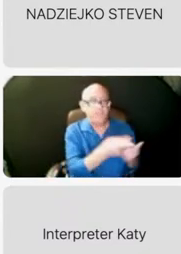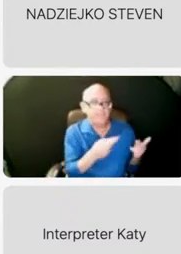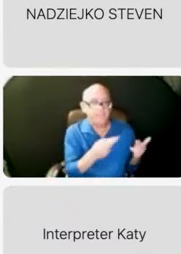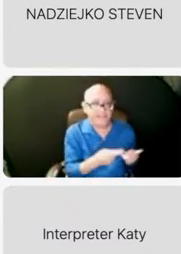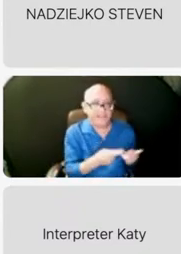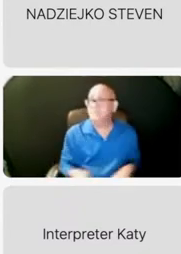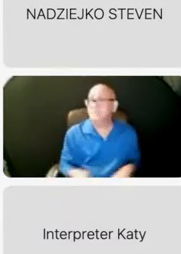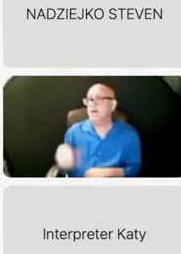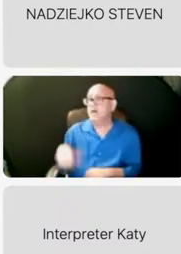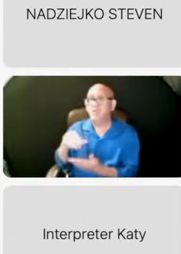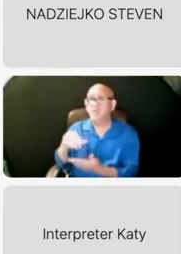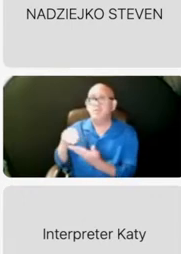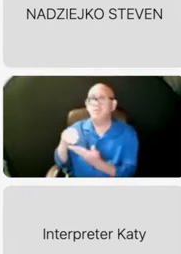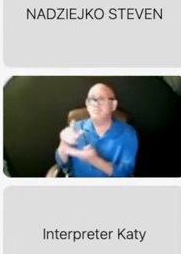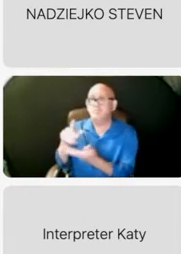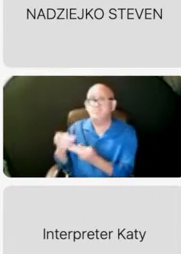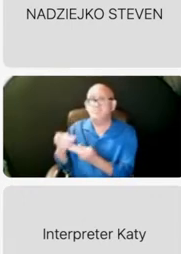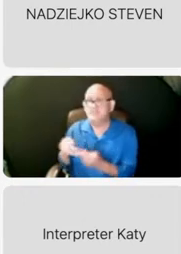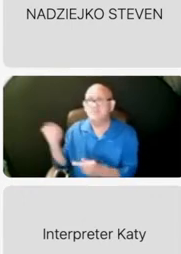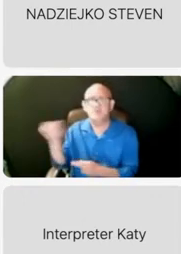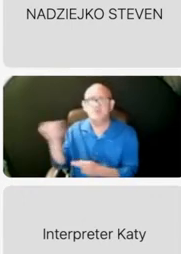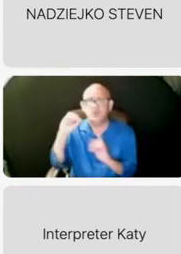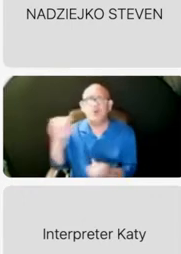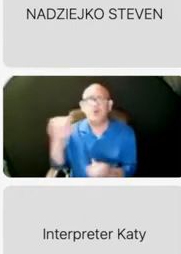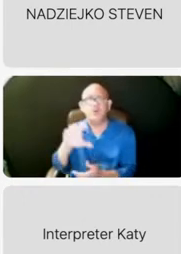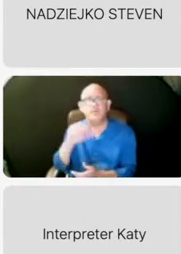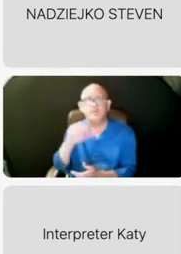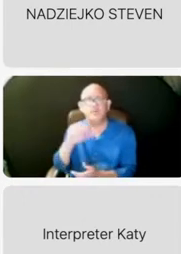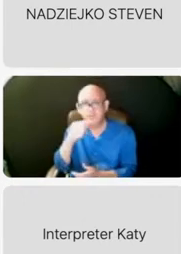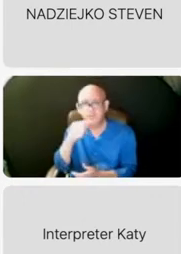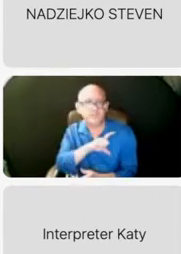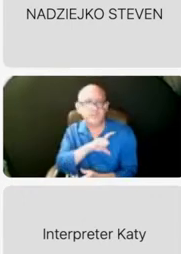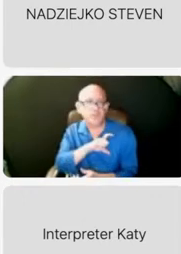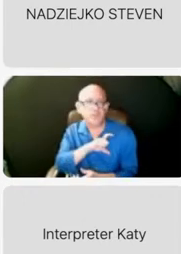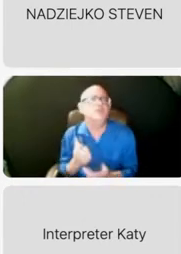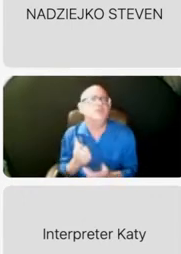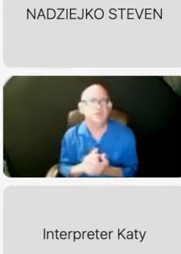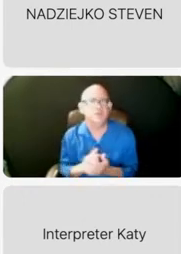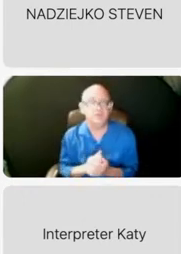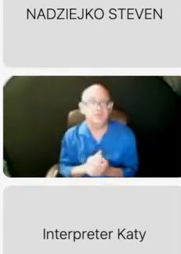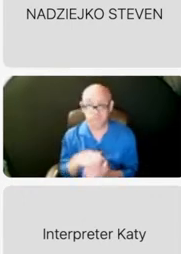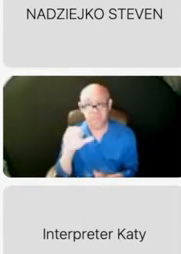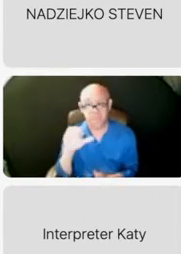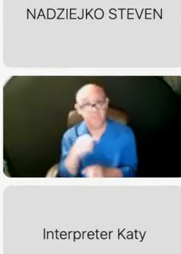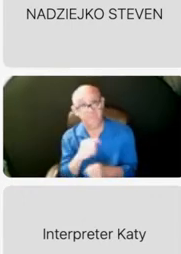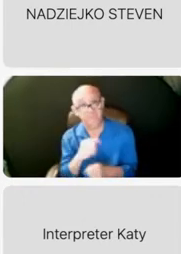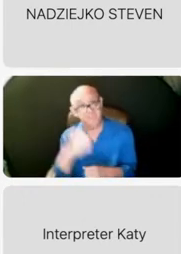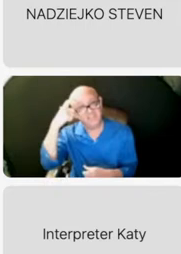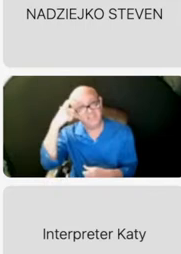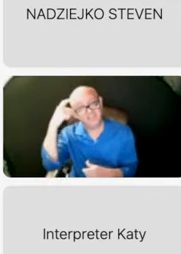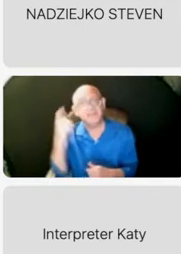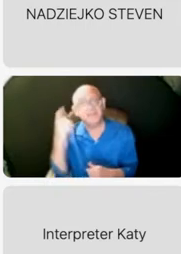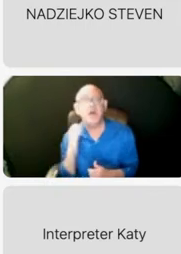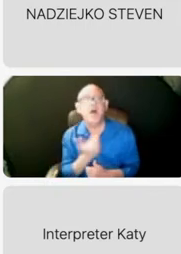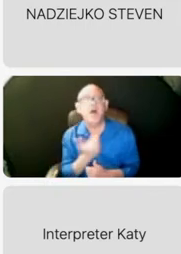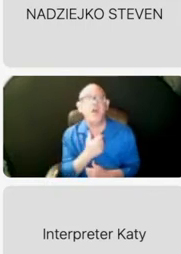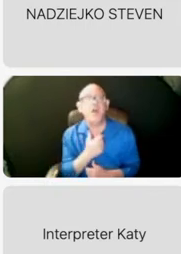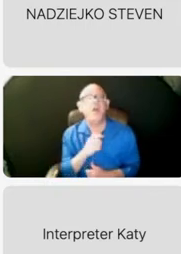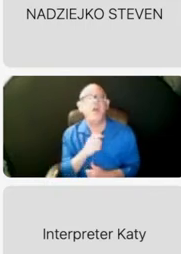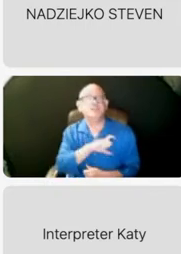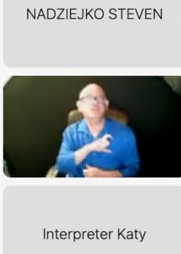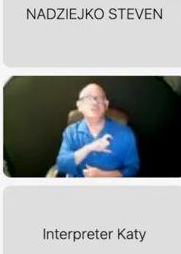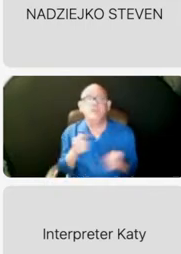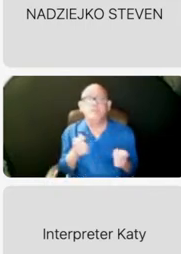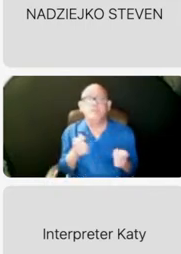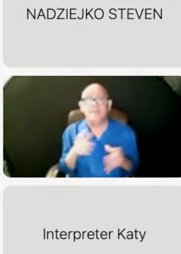any female security don't does that make any logical stance our security manager managers recently hired